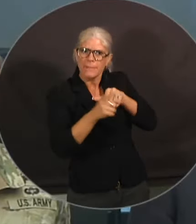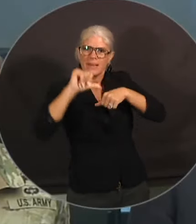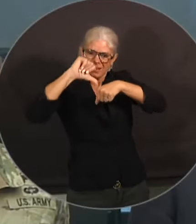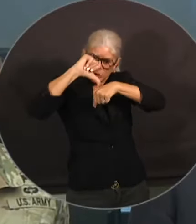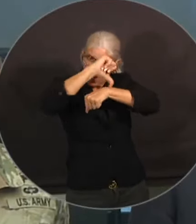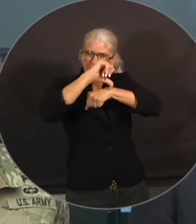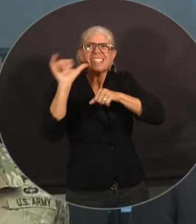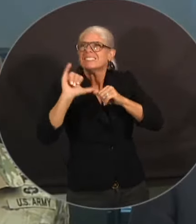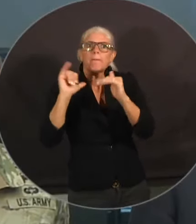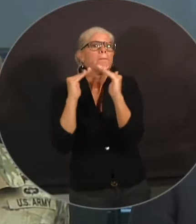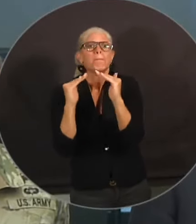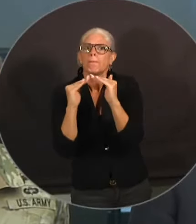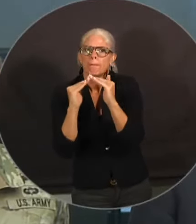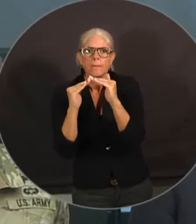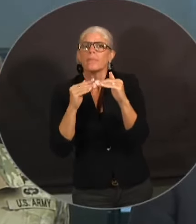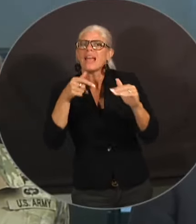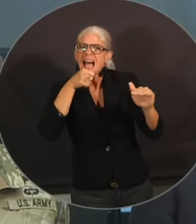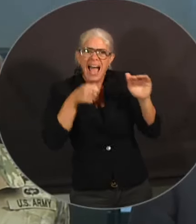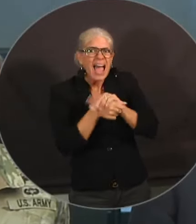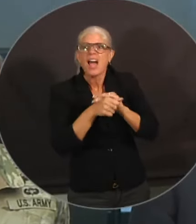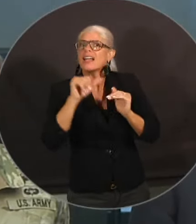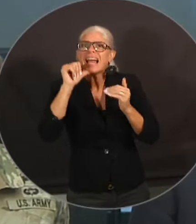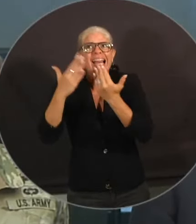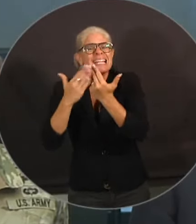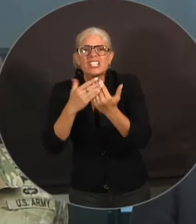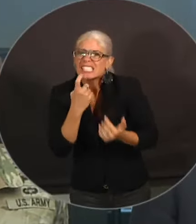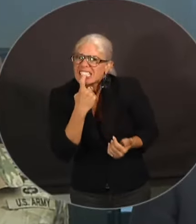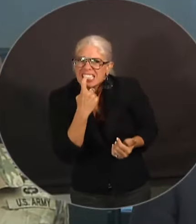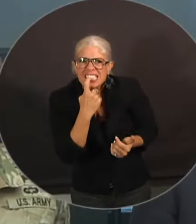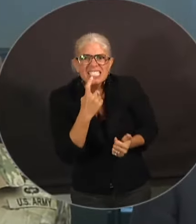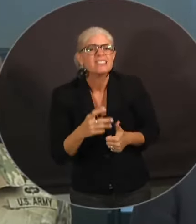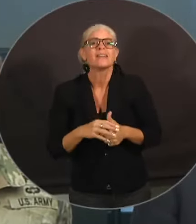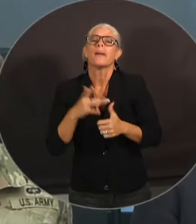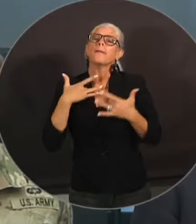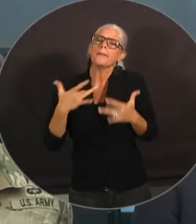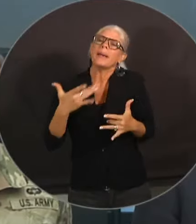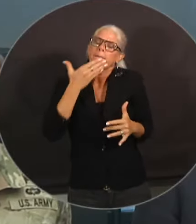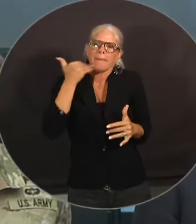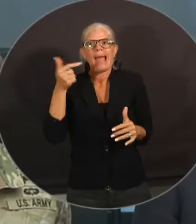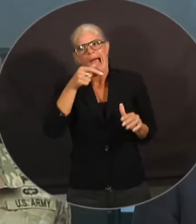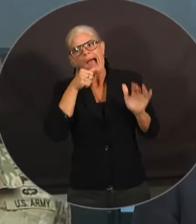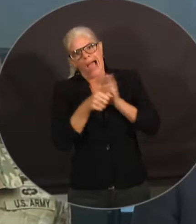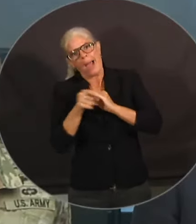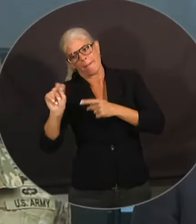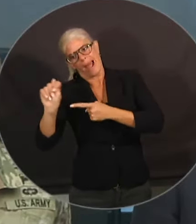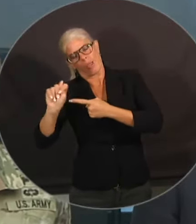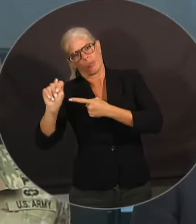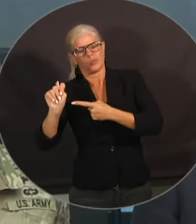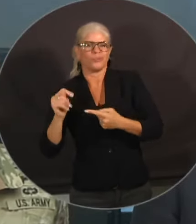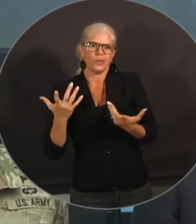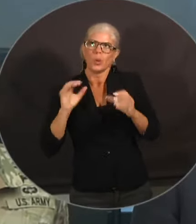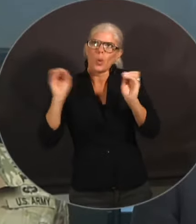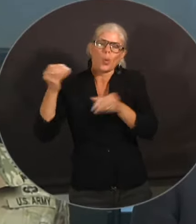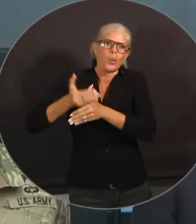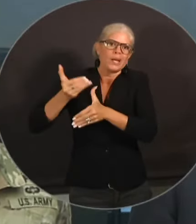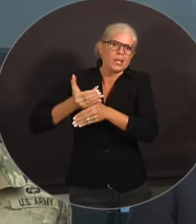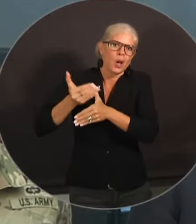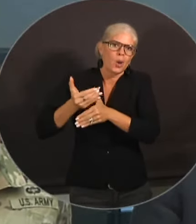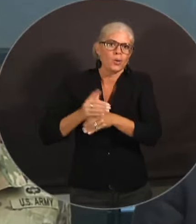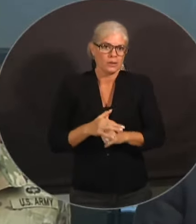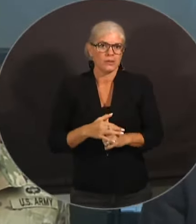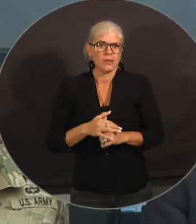from glass, most likely a bathroom, and stay there until you hear that sound